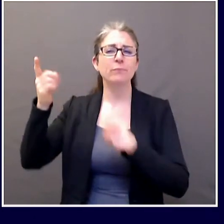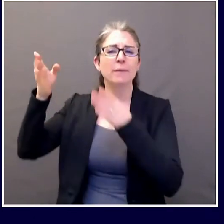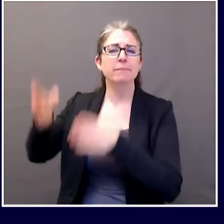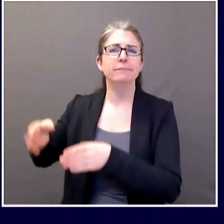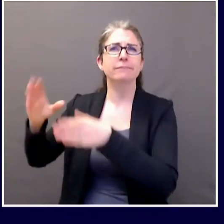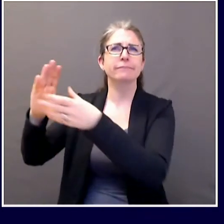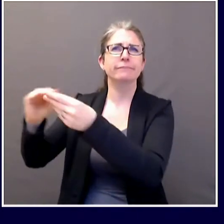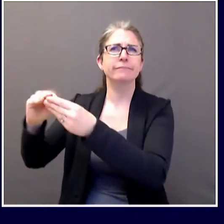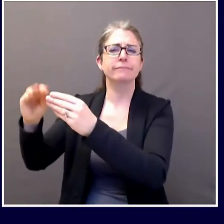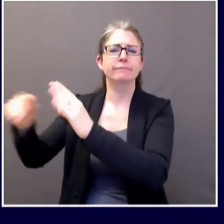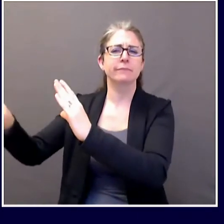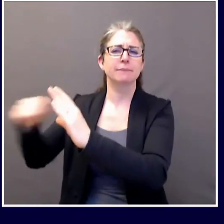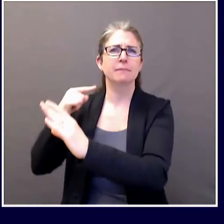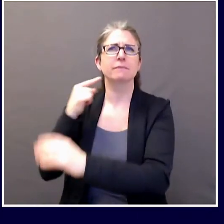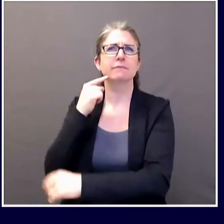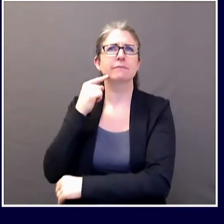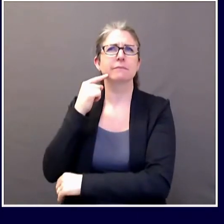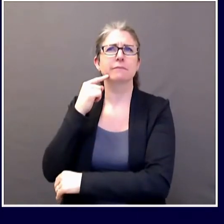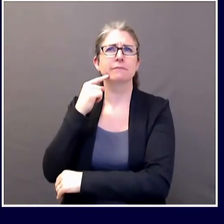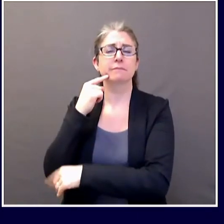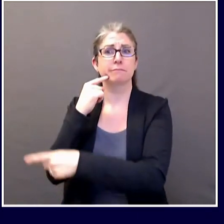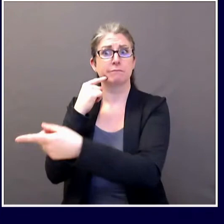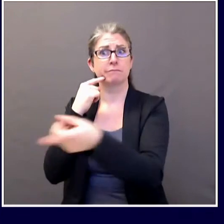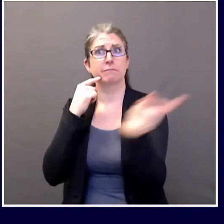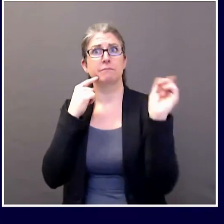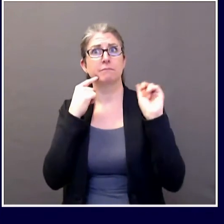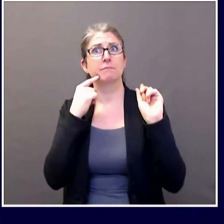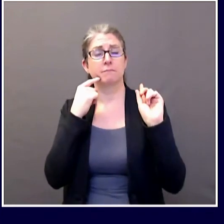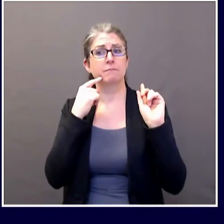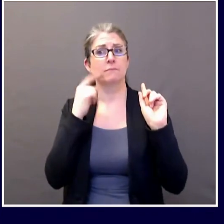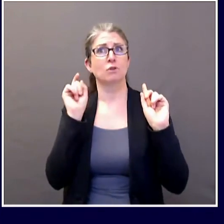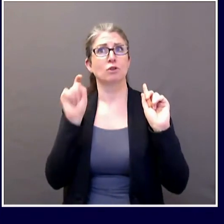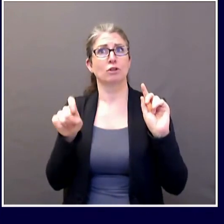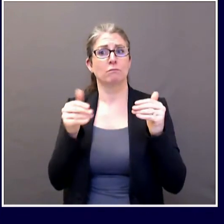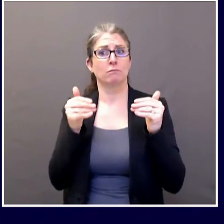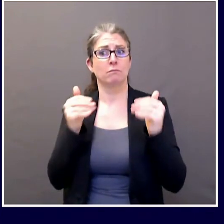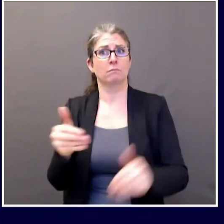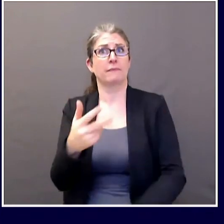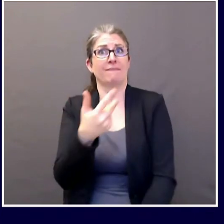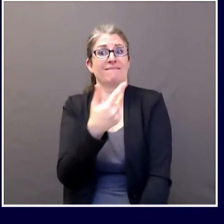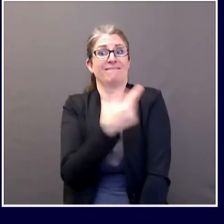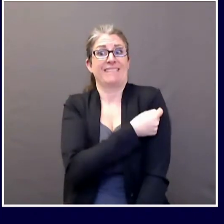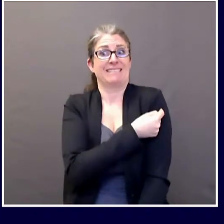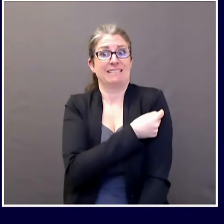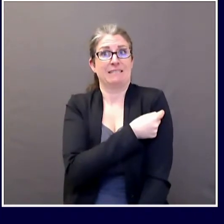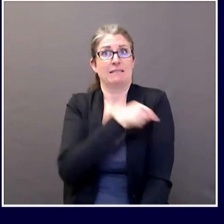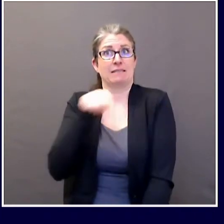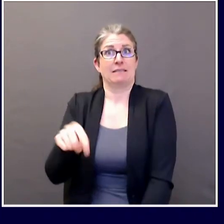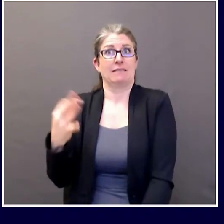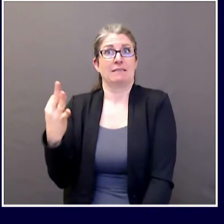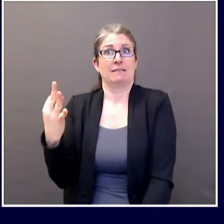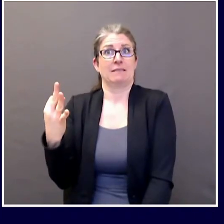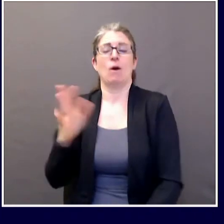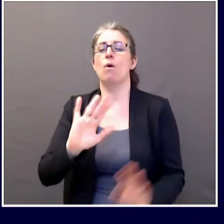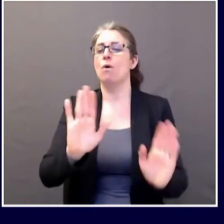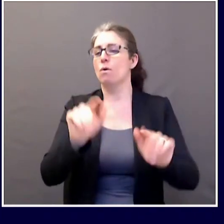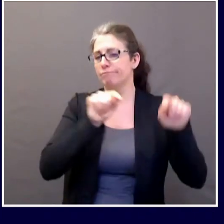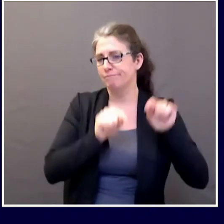I'm just wondering, how widespread is this issue? I mean, are you aware of clinics not getting second doses when they're supposed